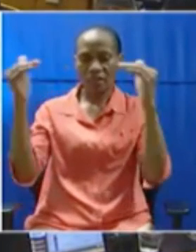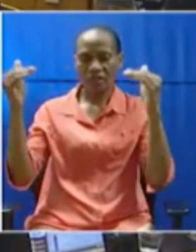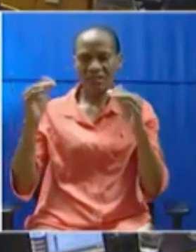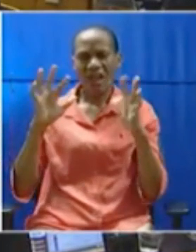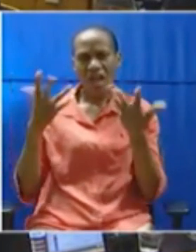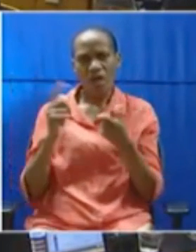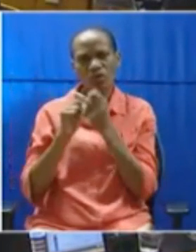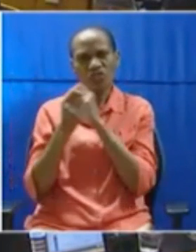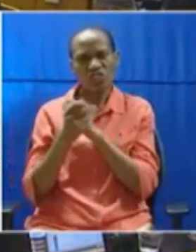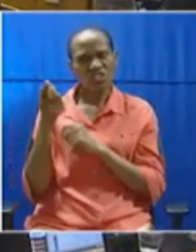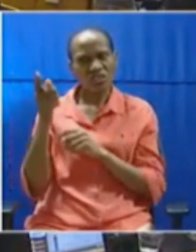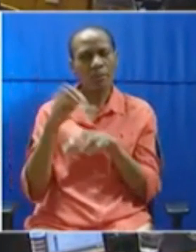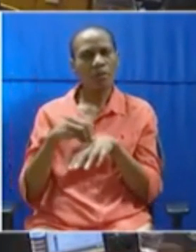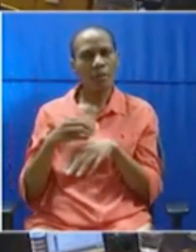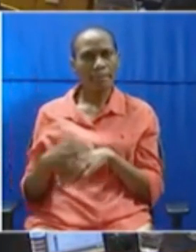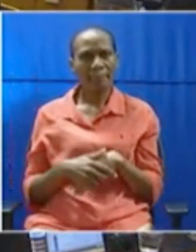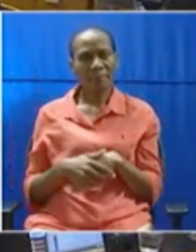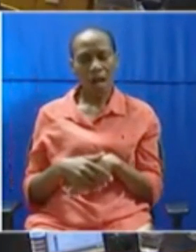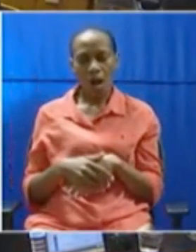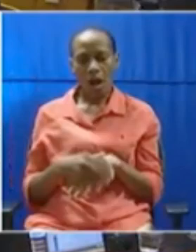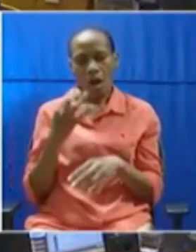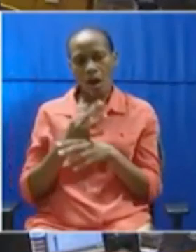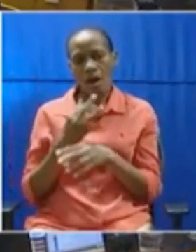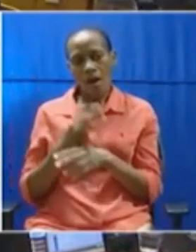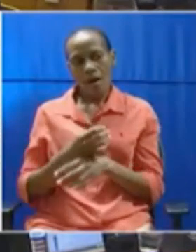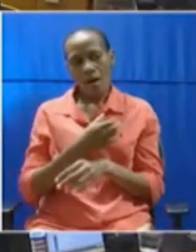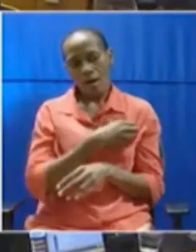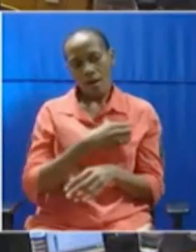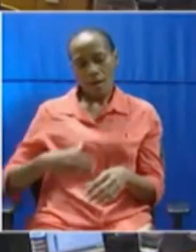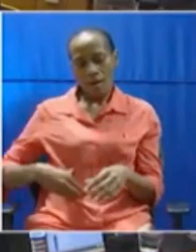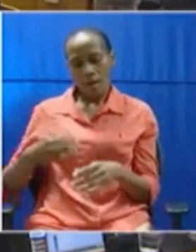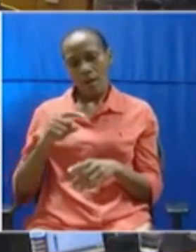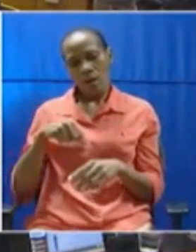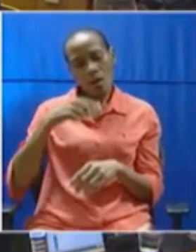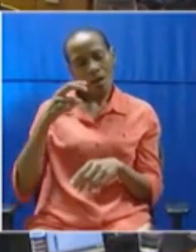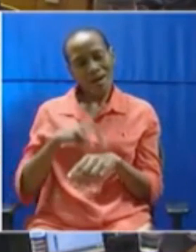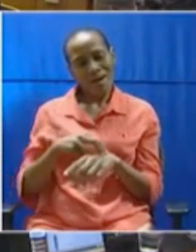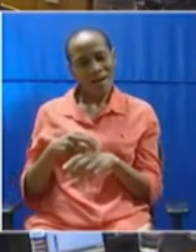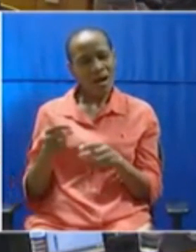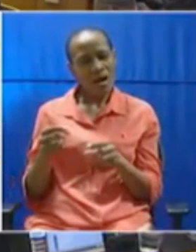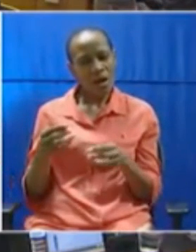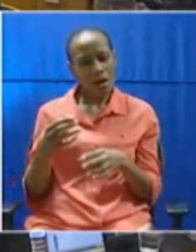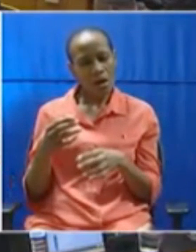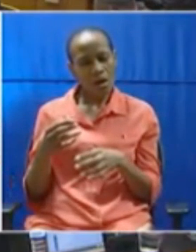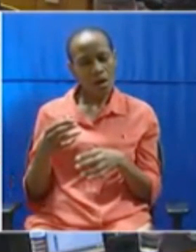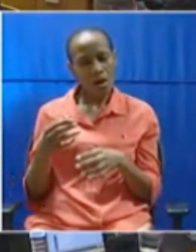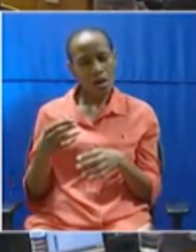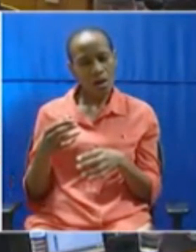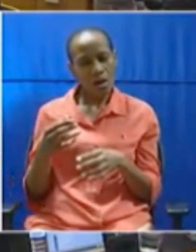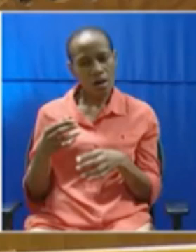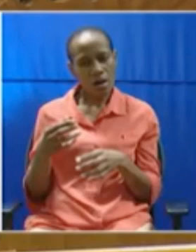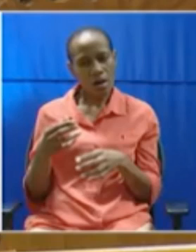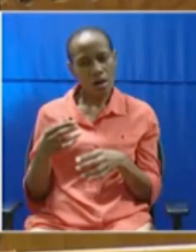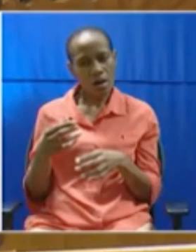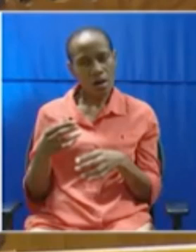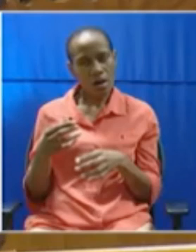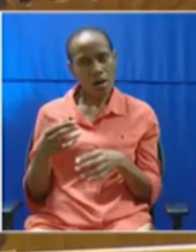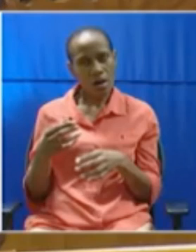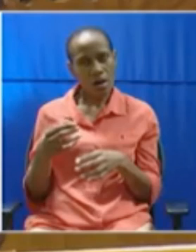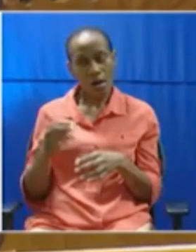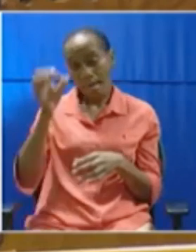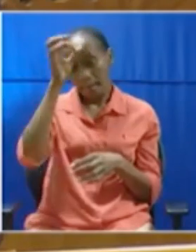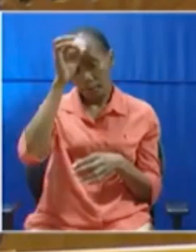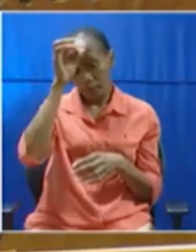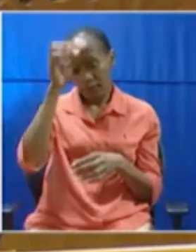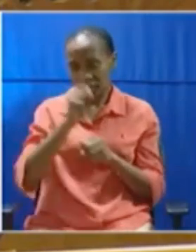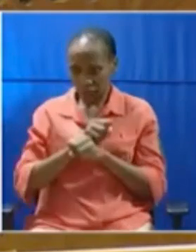Mr. President, this is a very serious issue. we need to decentralize policing in